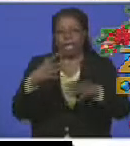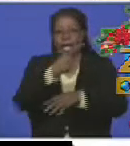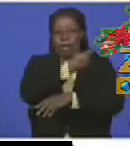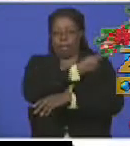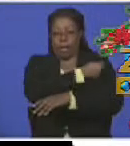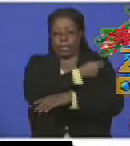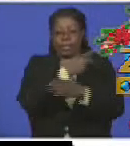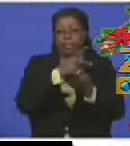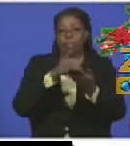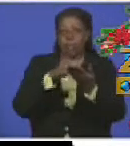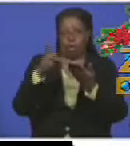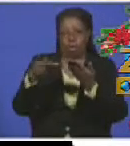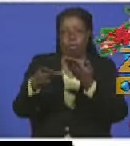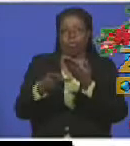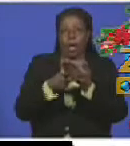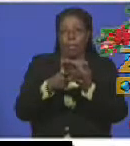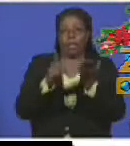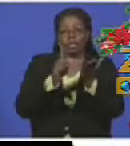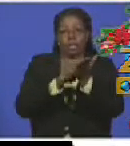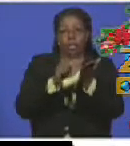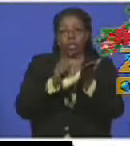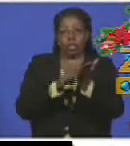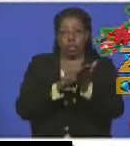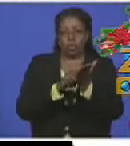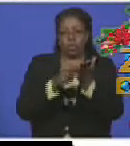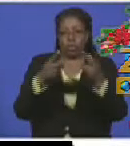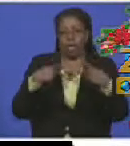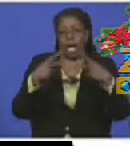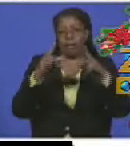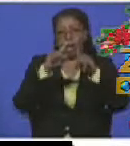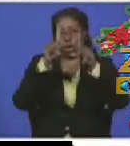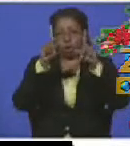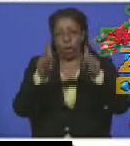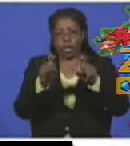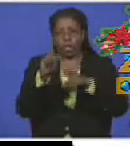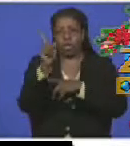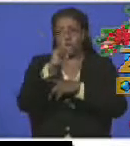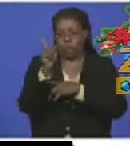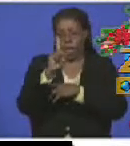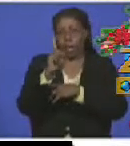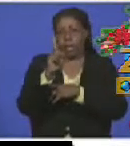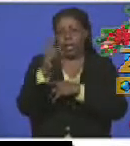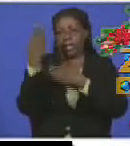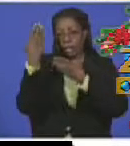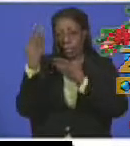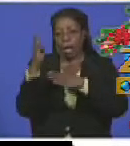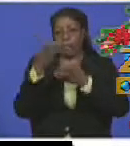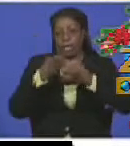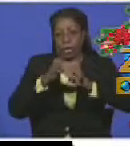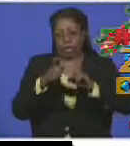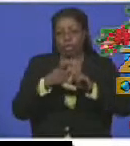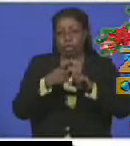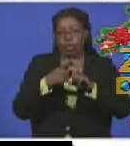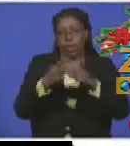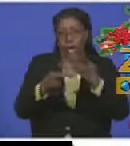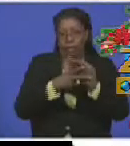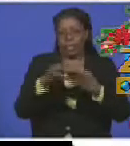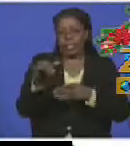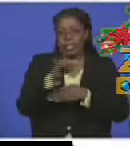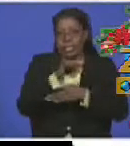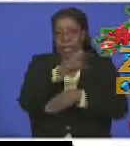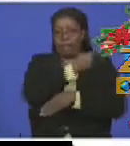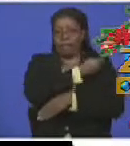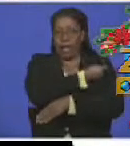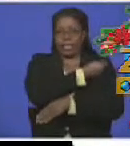vaccination program. News of such no doubt prompting the question of where the Bahamas stands in its efforts to secure a similar